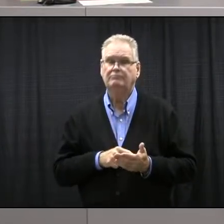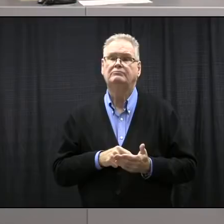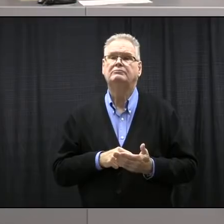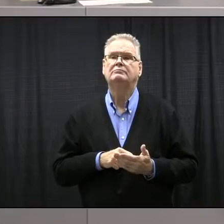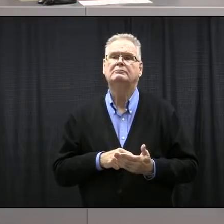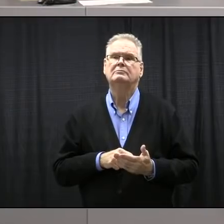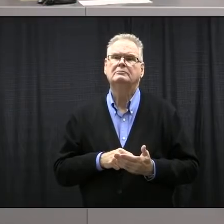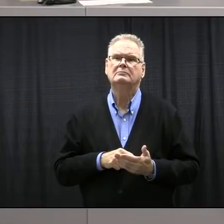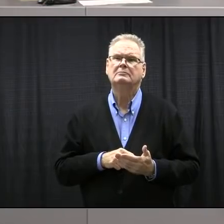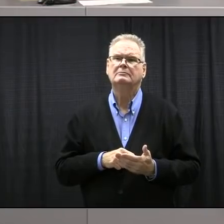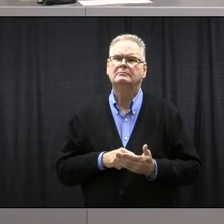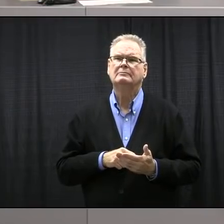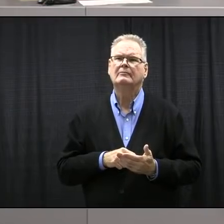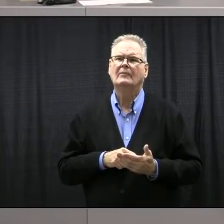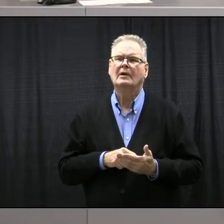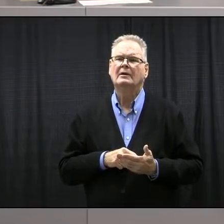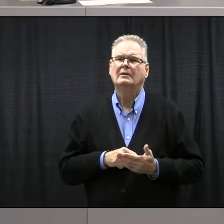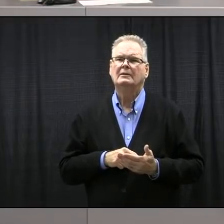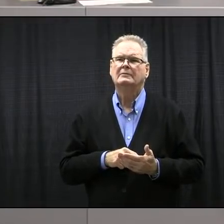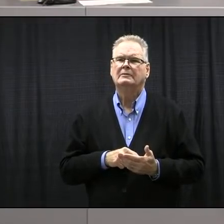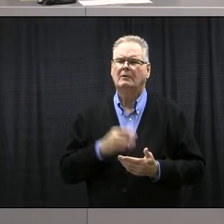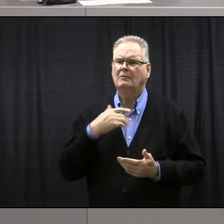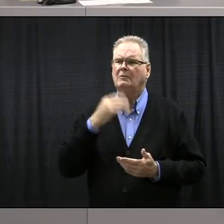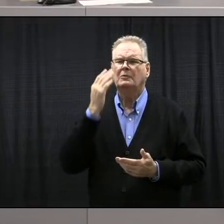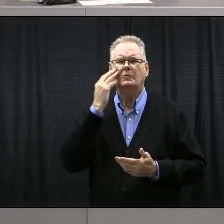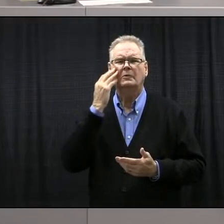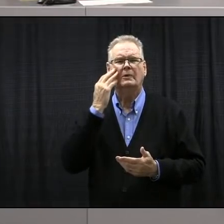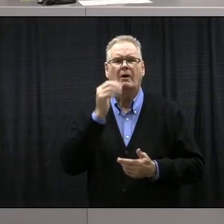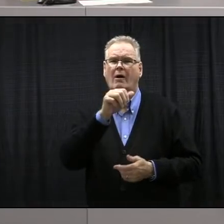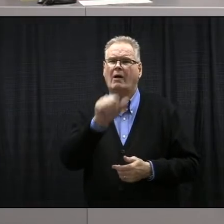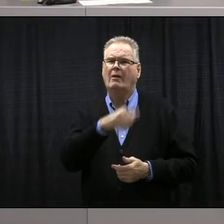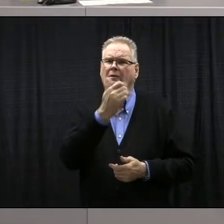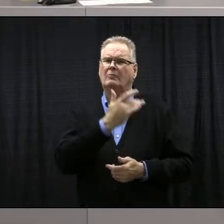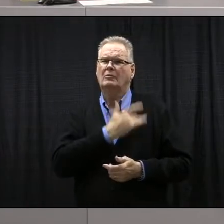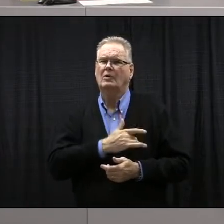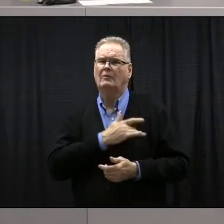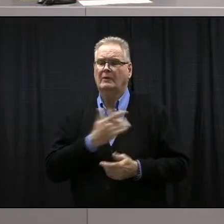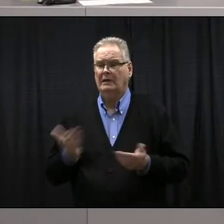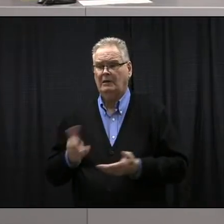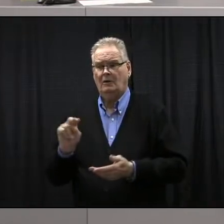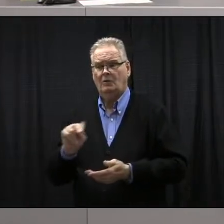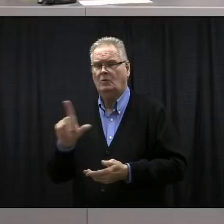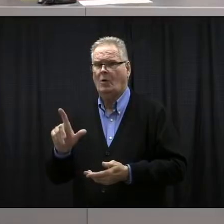other provinces they're seeing it increase to 3-fold in comparison to the trend they were